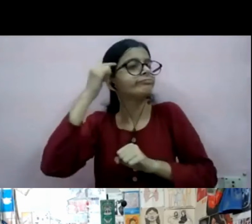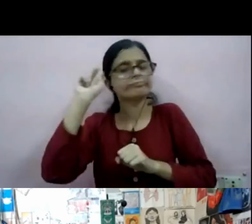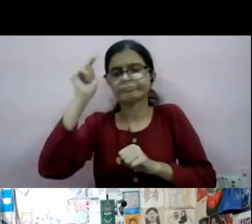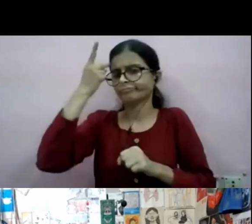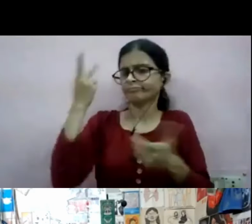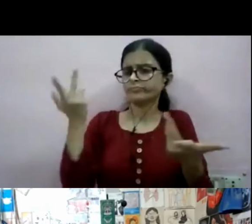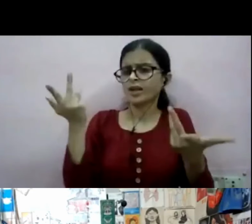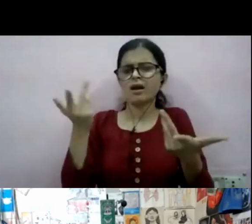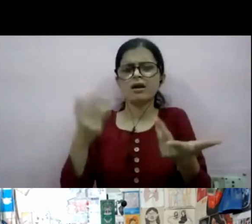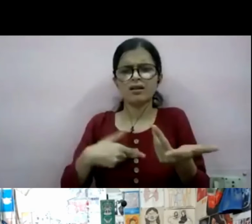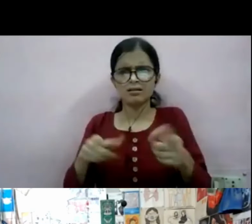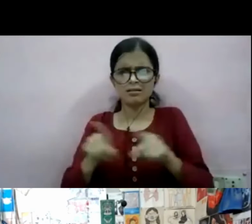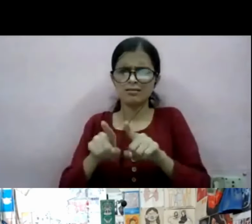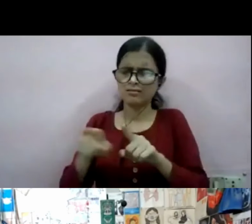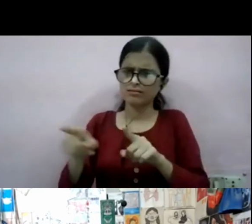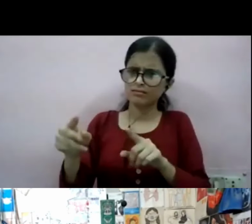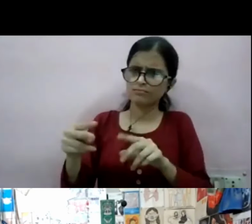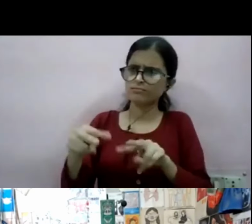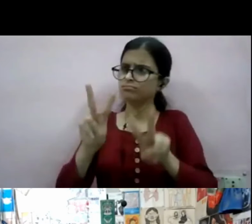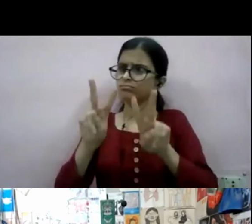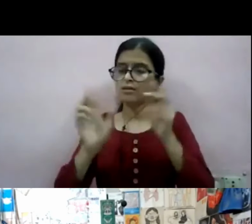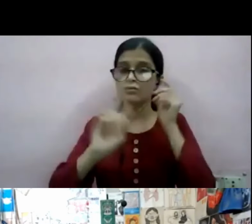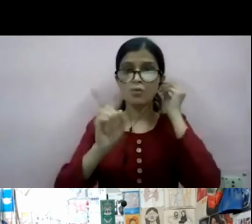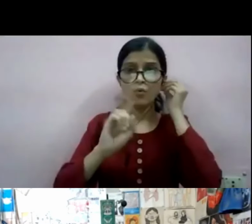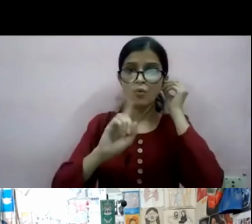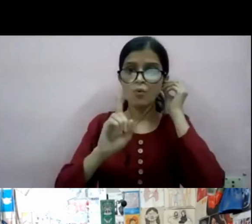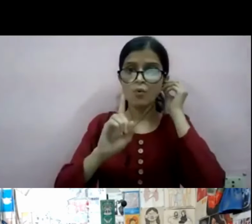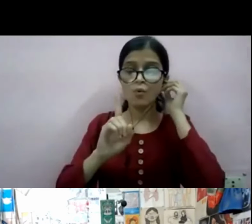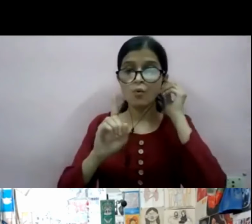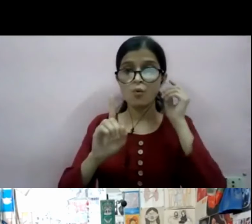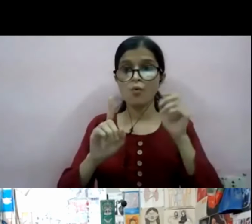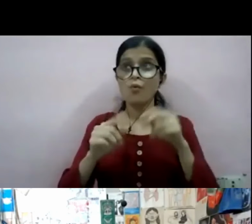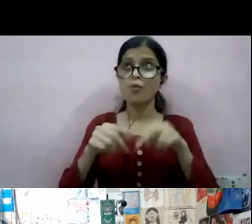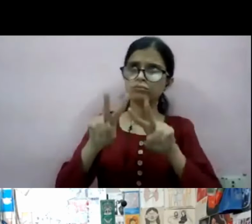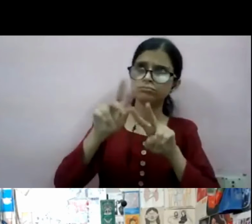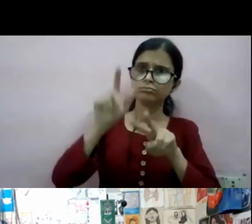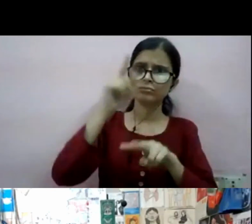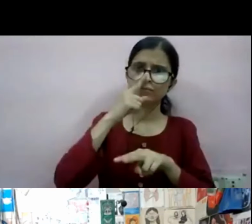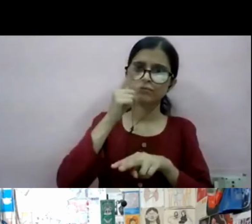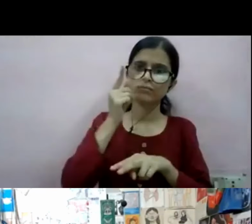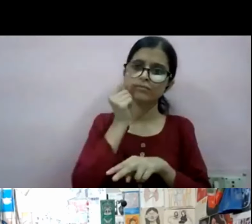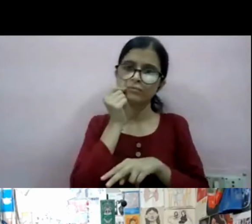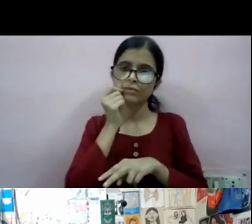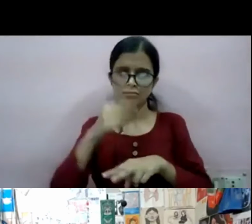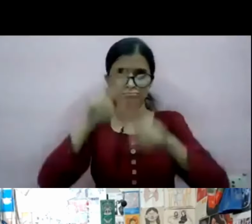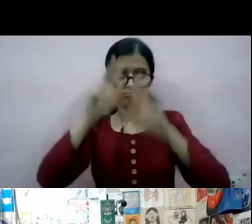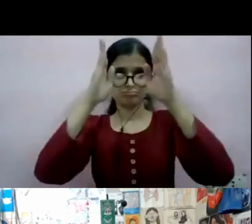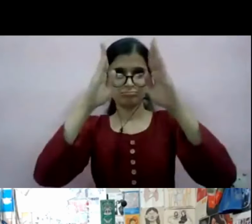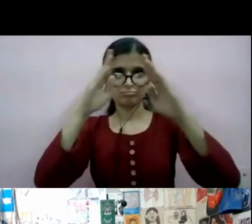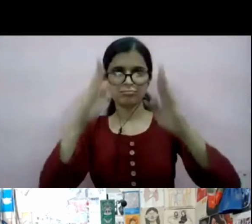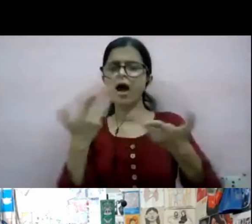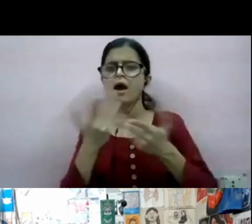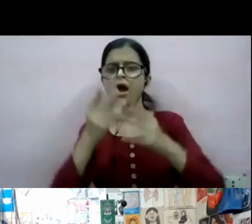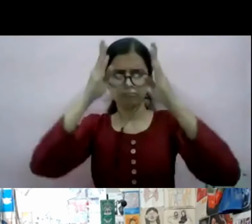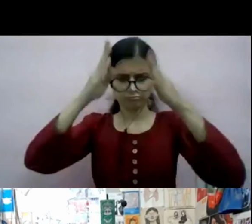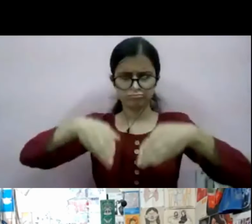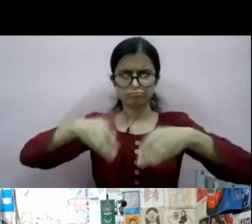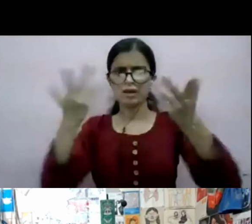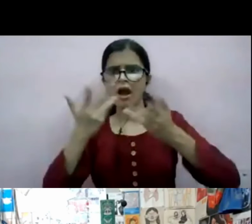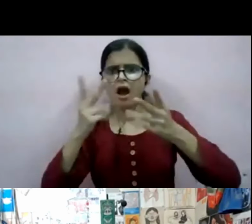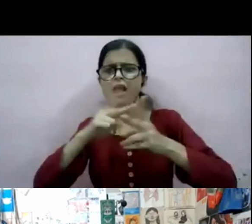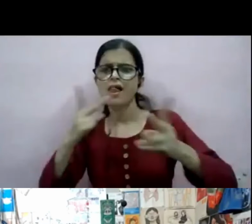is no way that they don't look at gender structures and how it is structured by those norms.